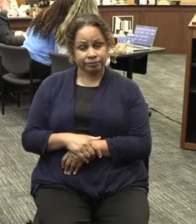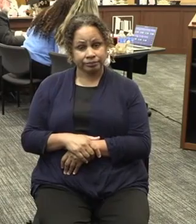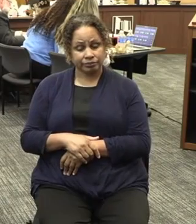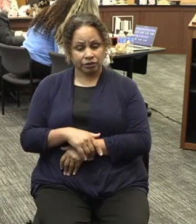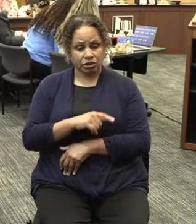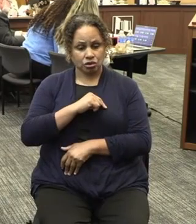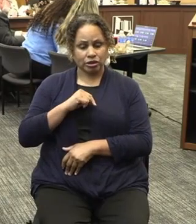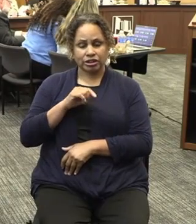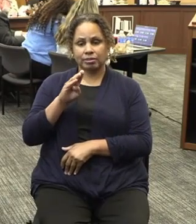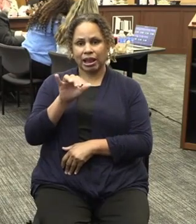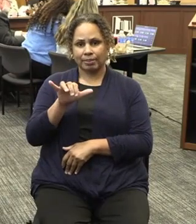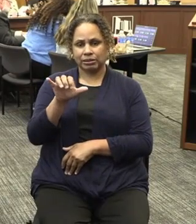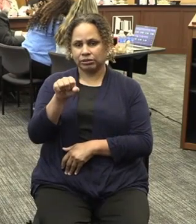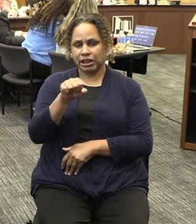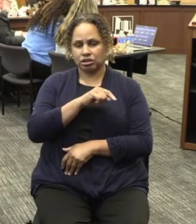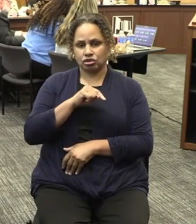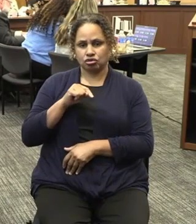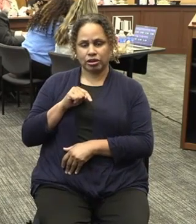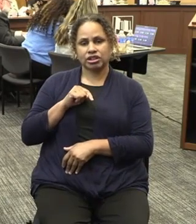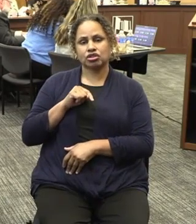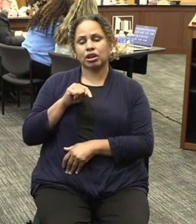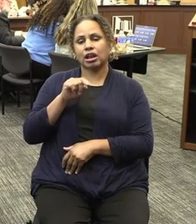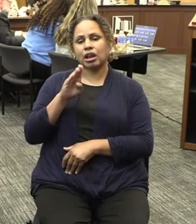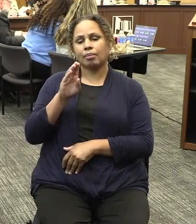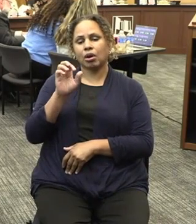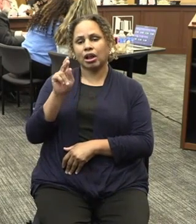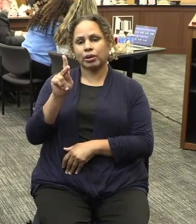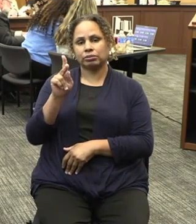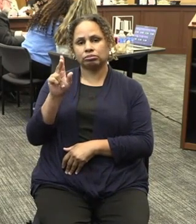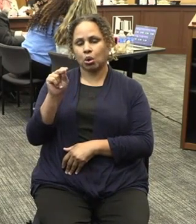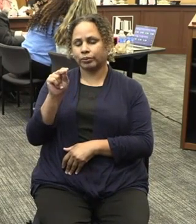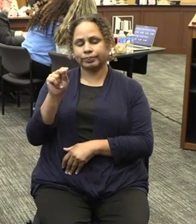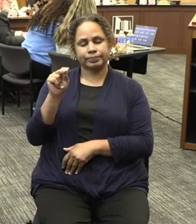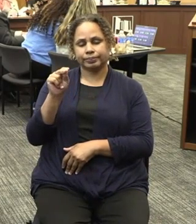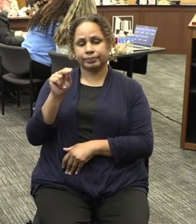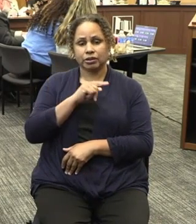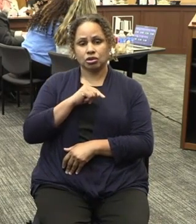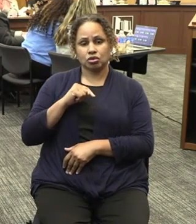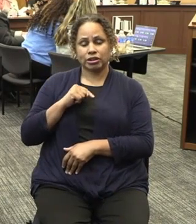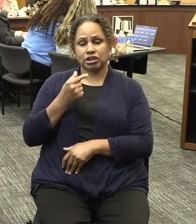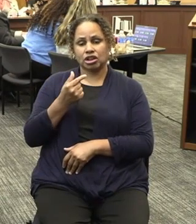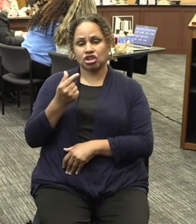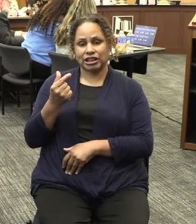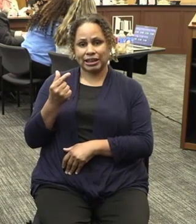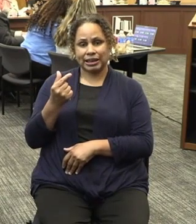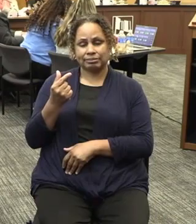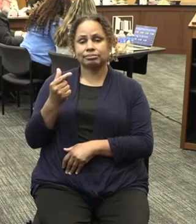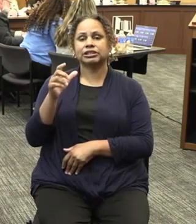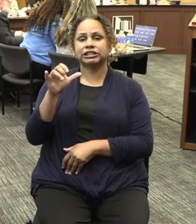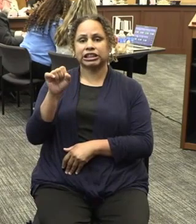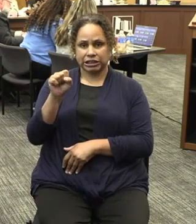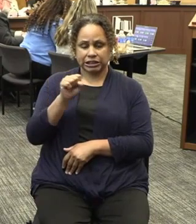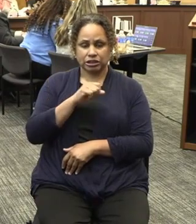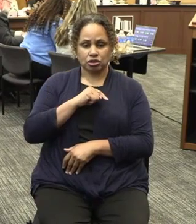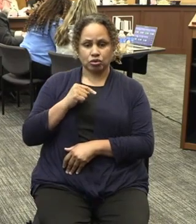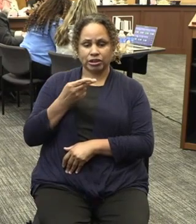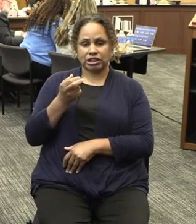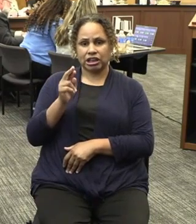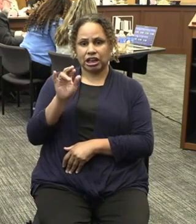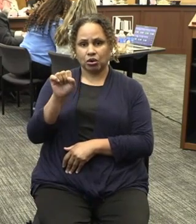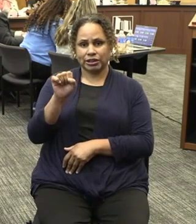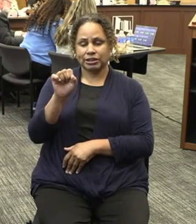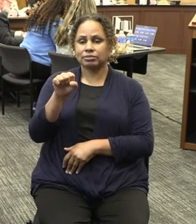Trustee Bottomley, Yes. trustee Broderick, No. trustee Garcia again, Yes. trustee Harris.